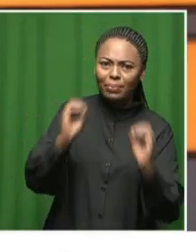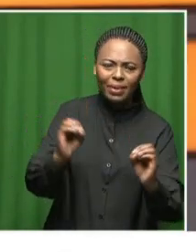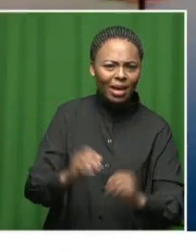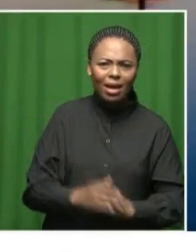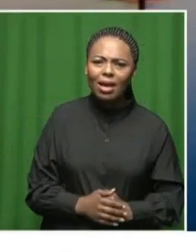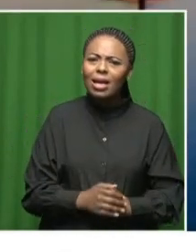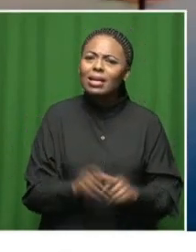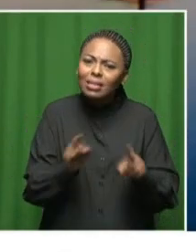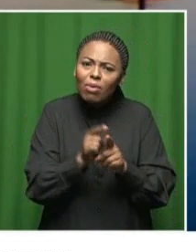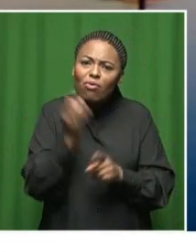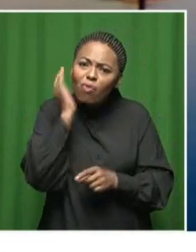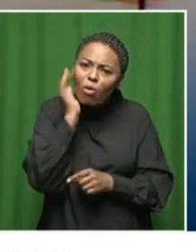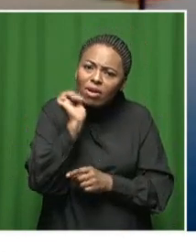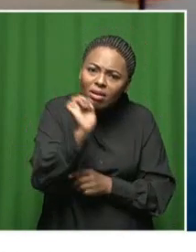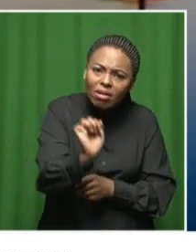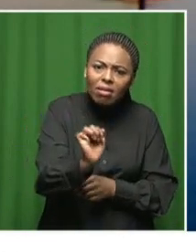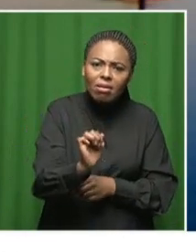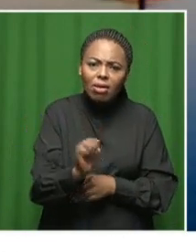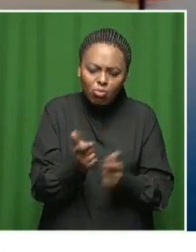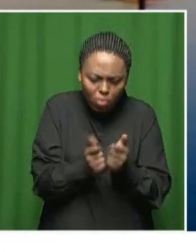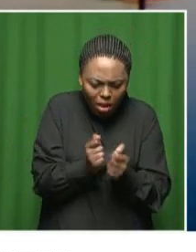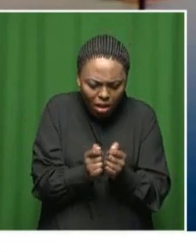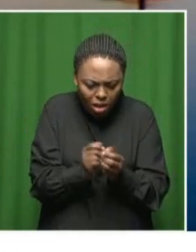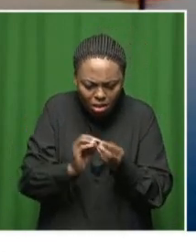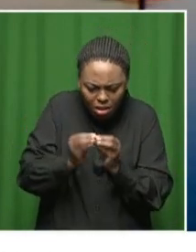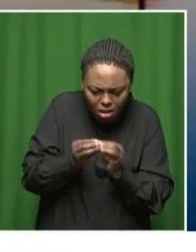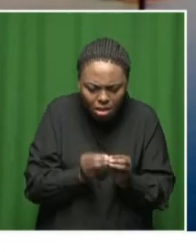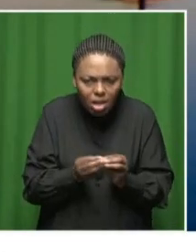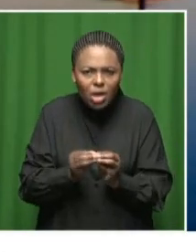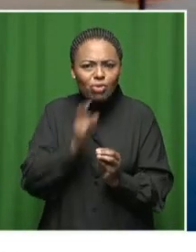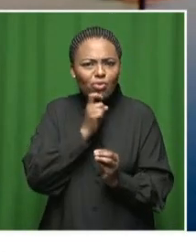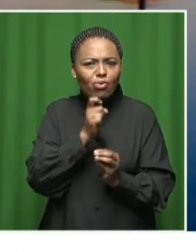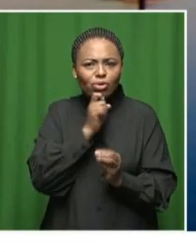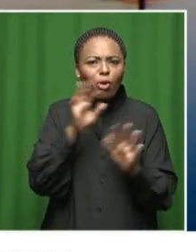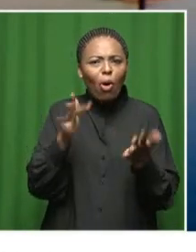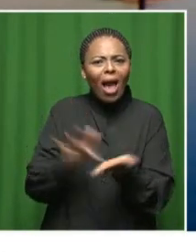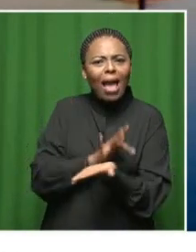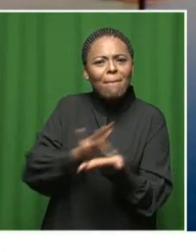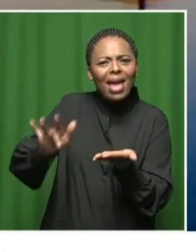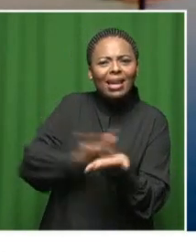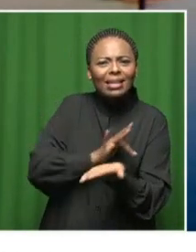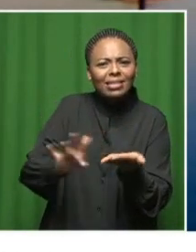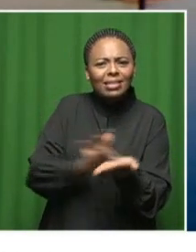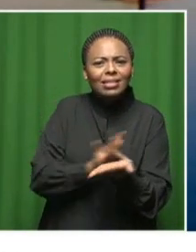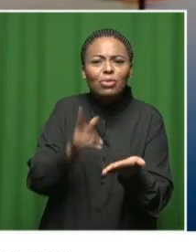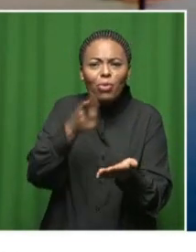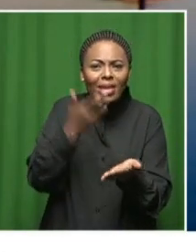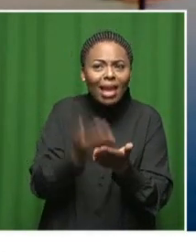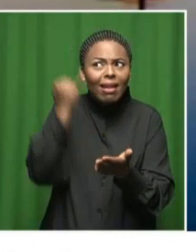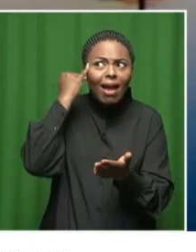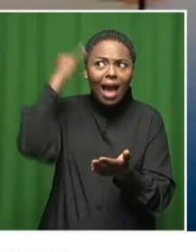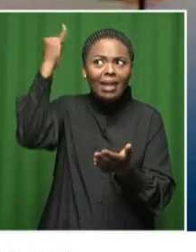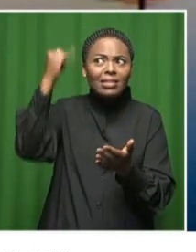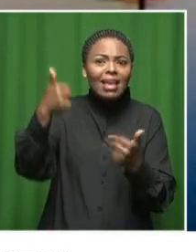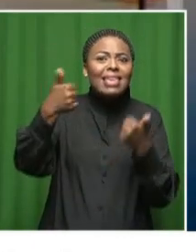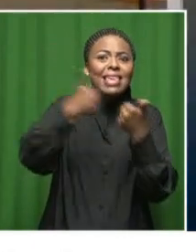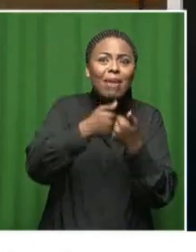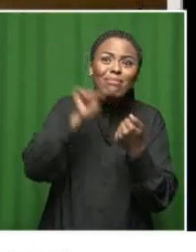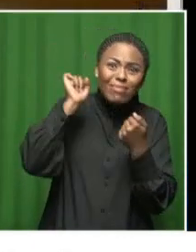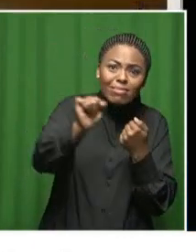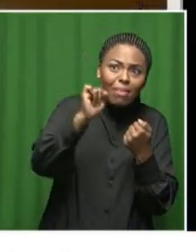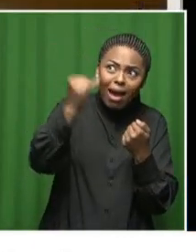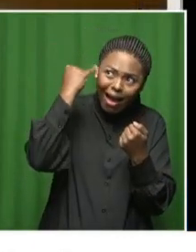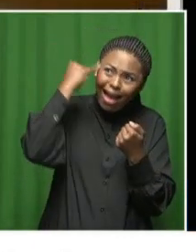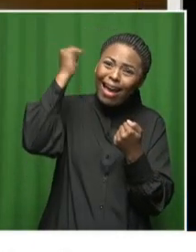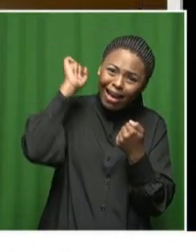phone. You can even use your iPad is more than enough to start making games. You can create even assets for the games using